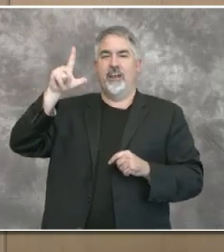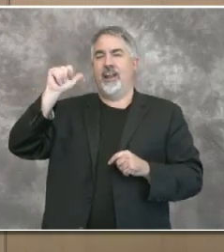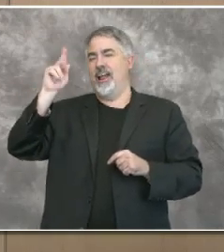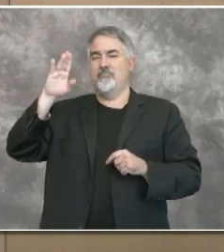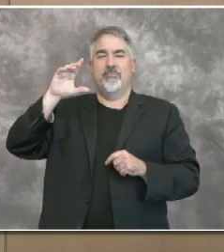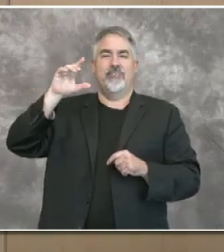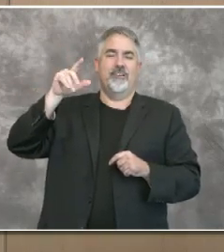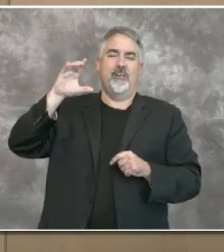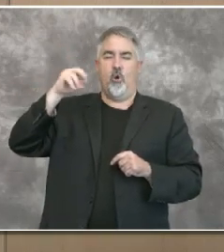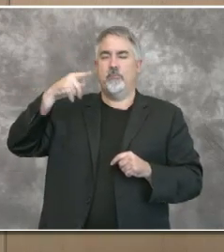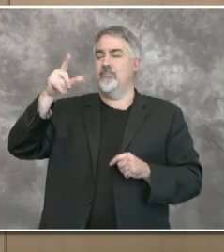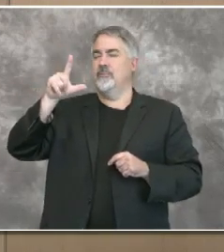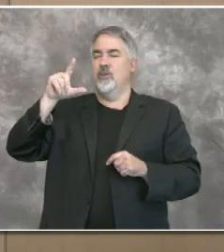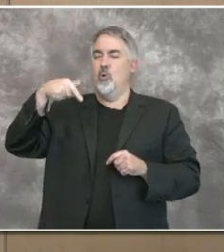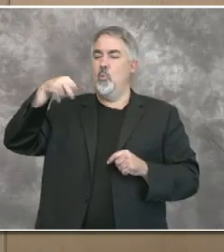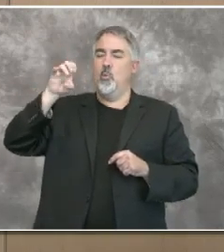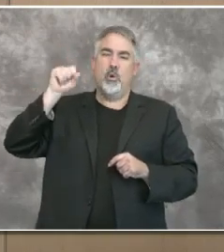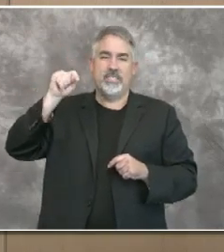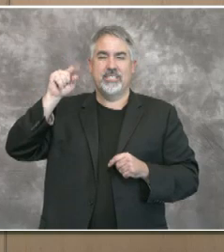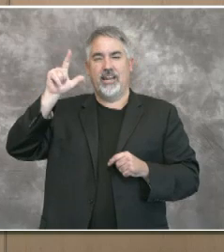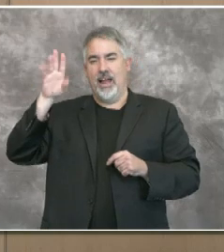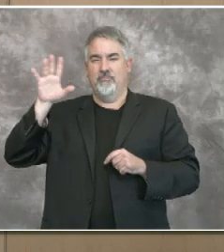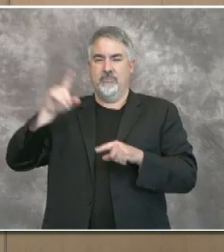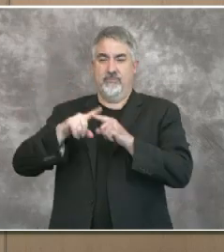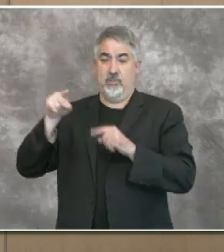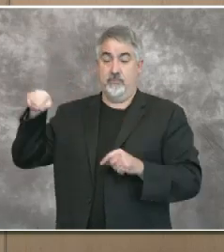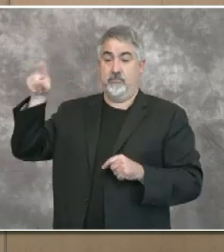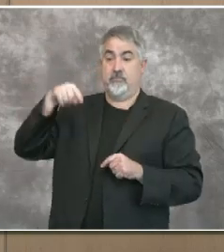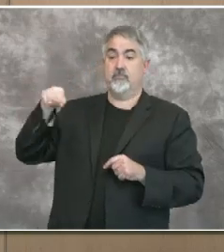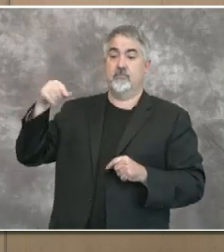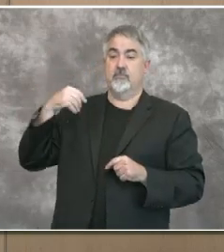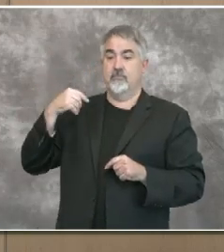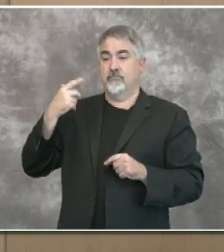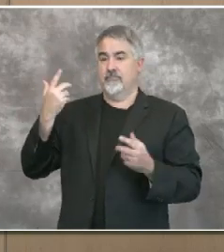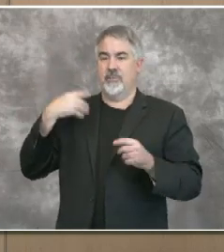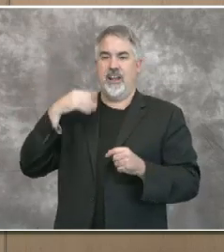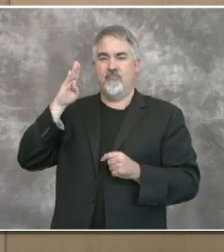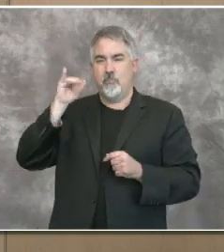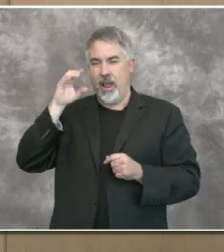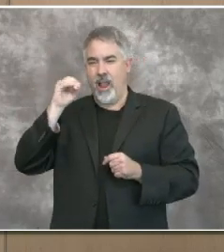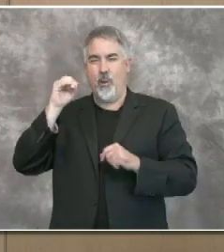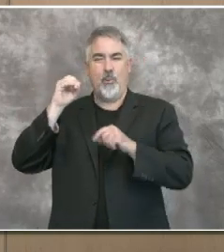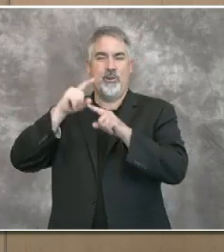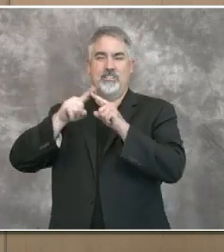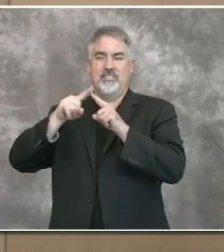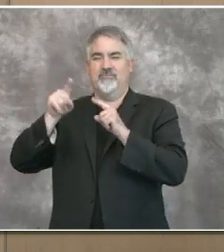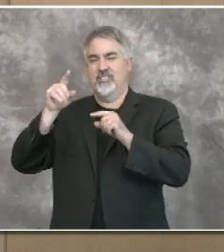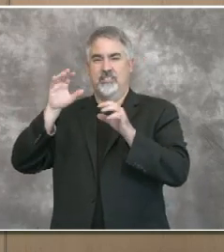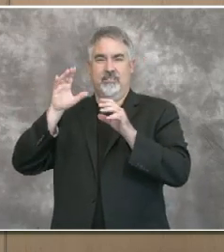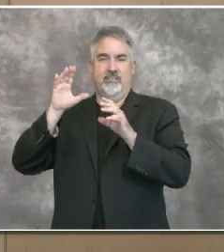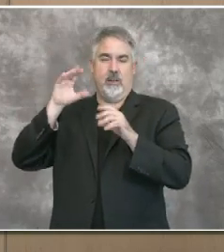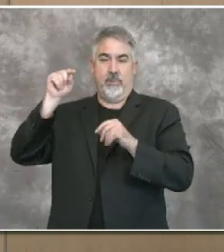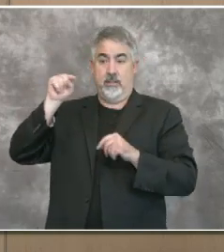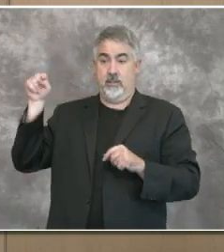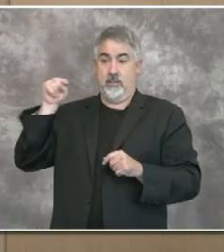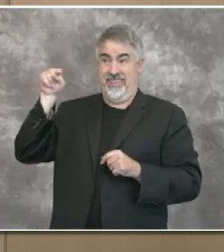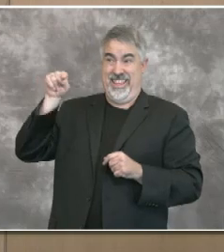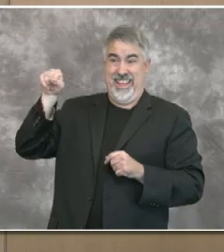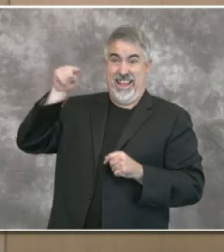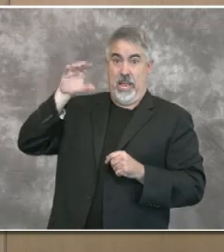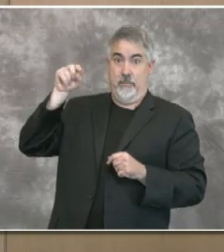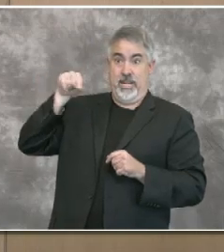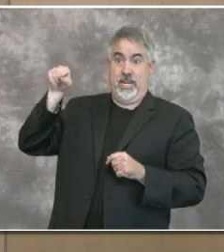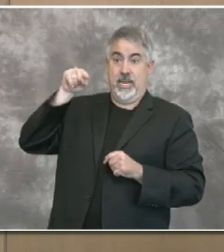and BioReference, and they have to send their laboratory, their tests out of